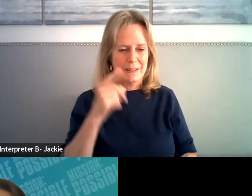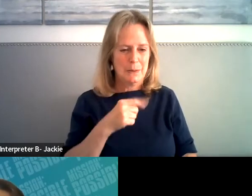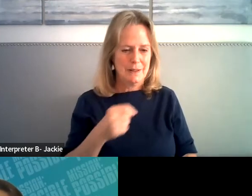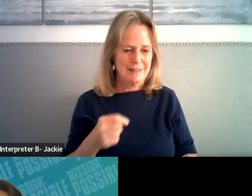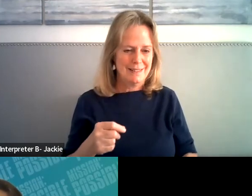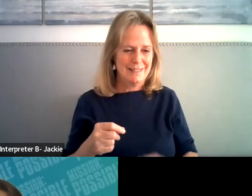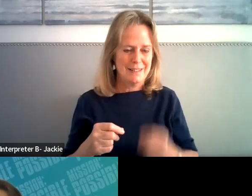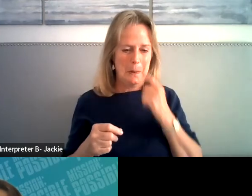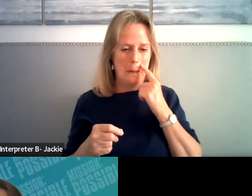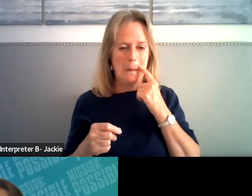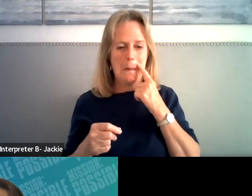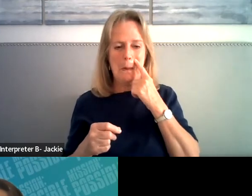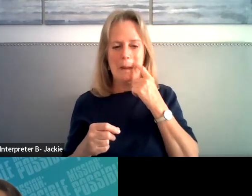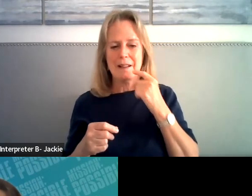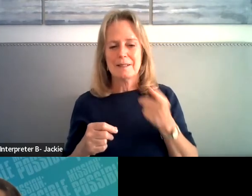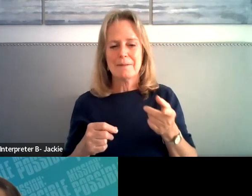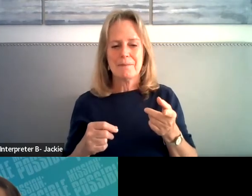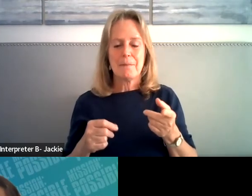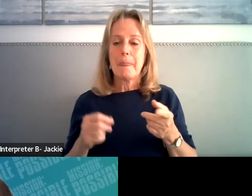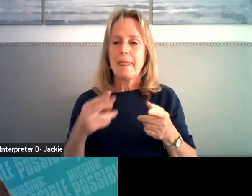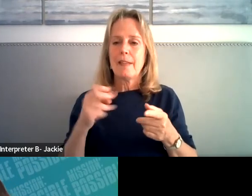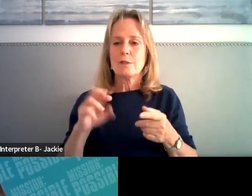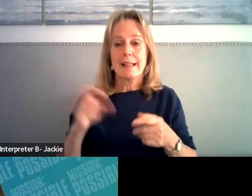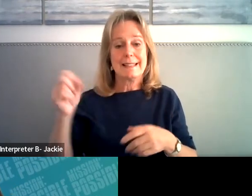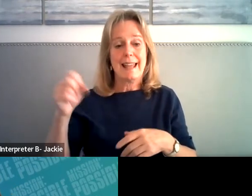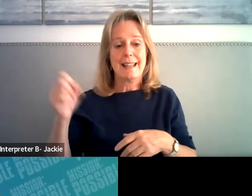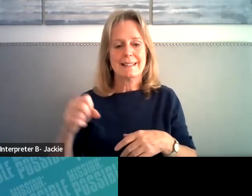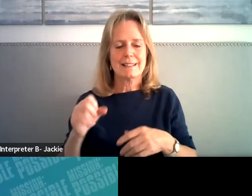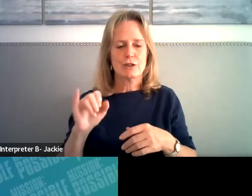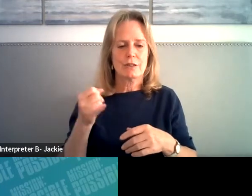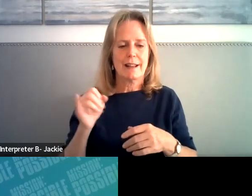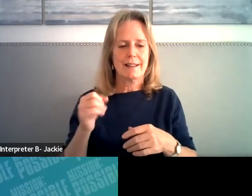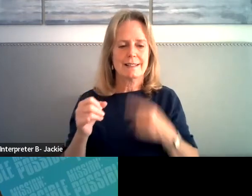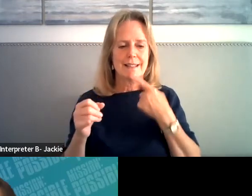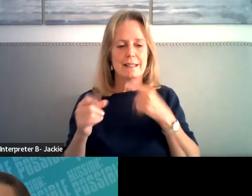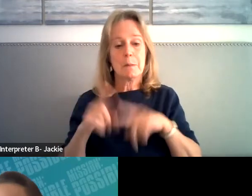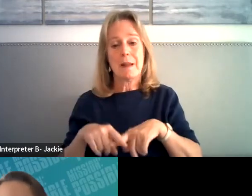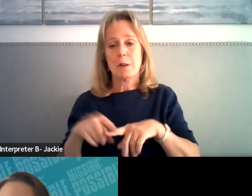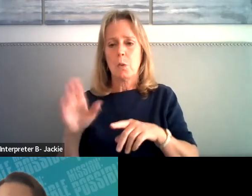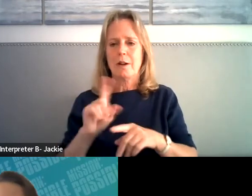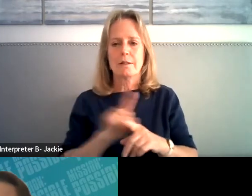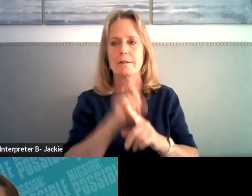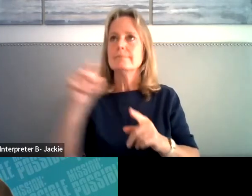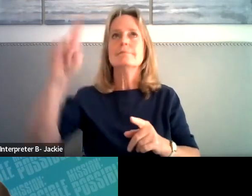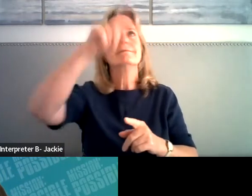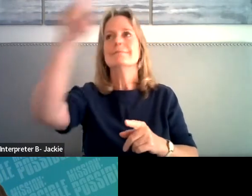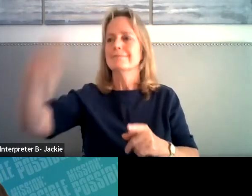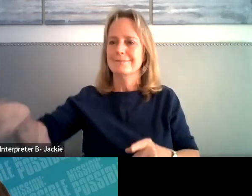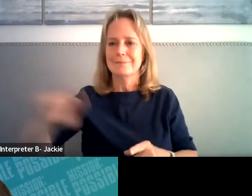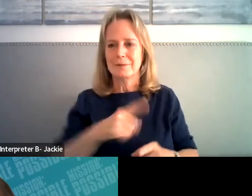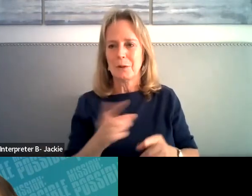a roller coaster. Well, Heather says yes, and Janelle, it depends where the roller coaster is going. That's a good